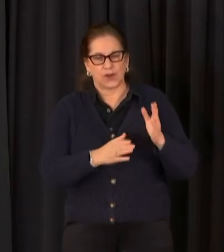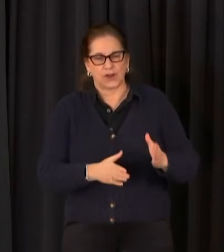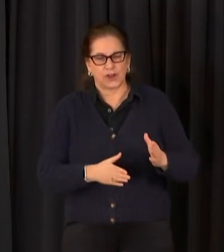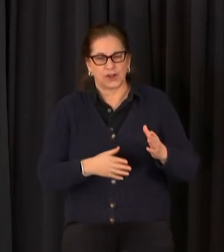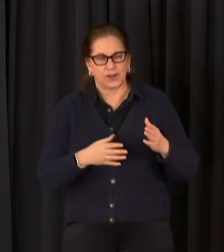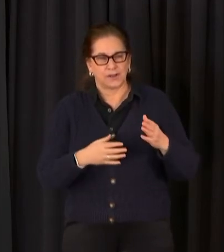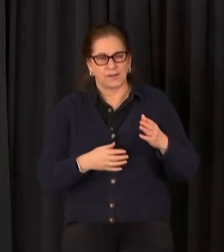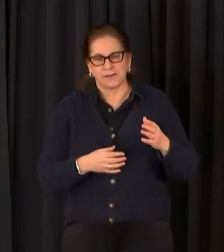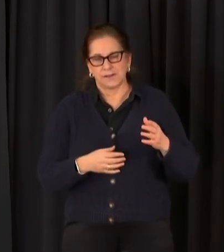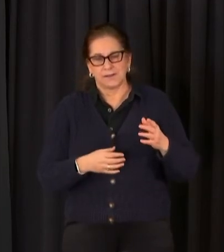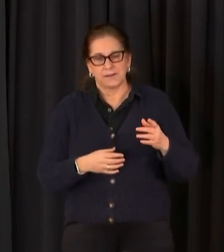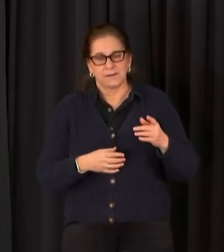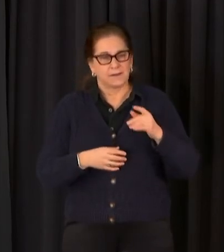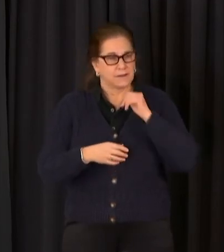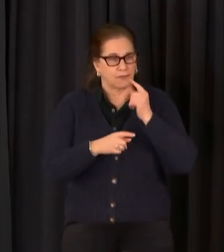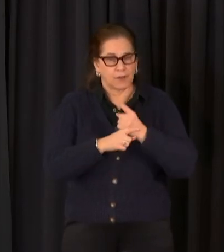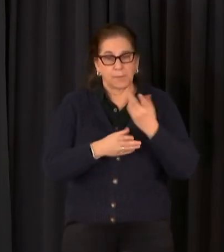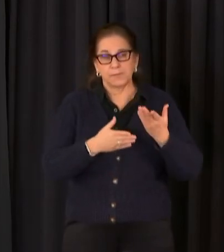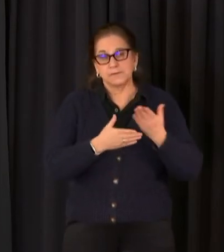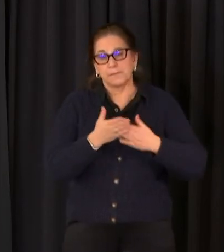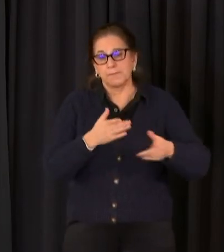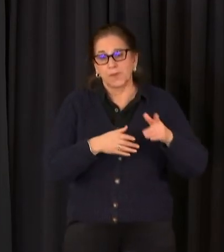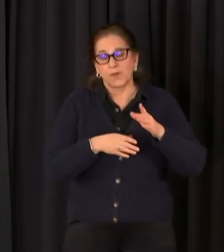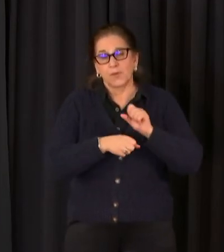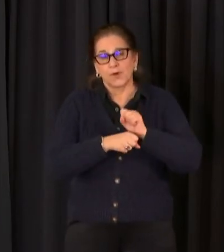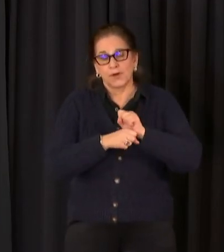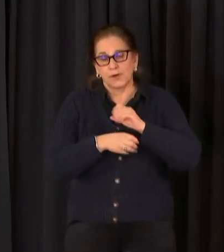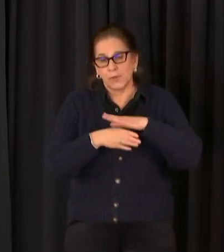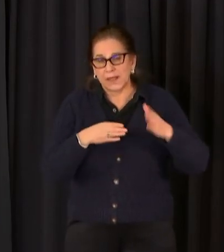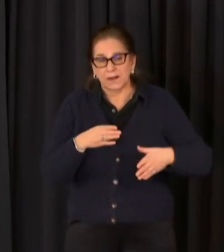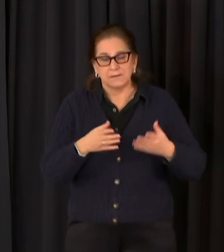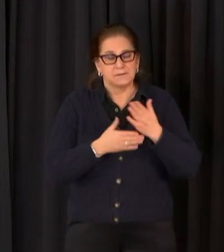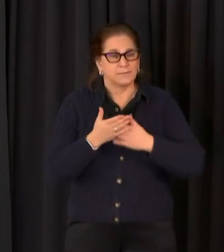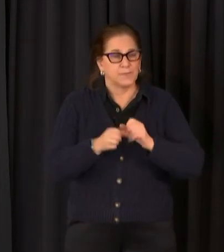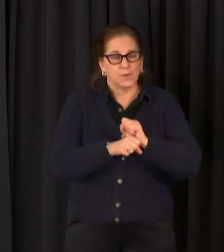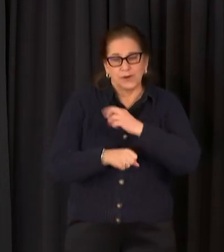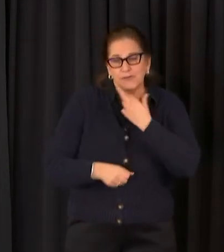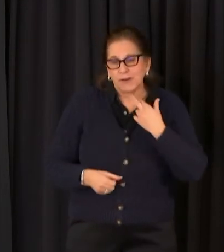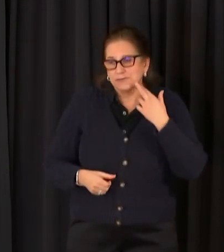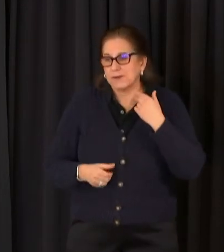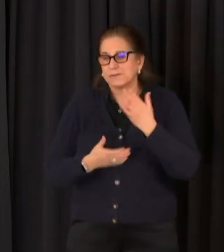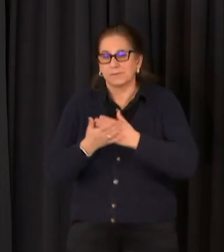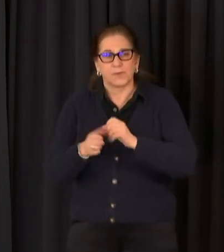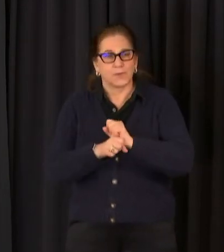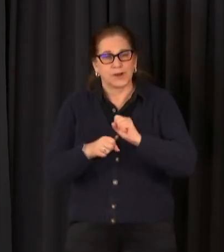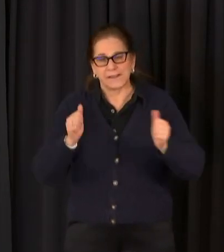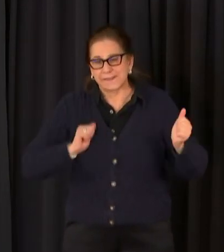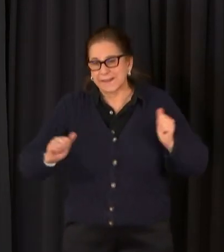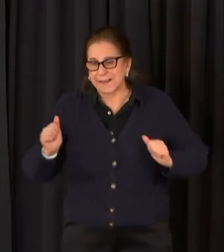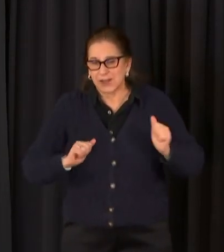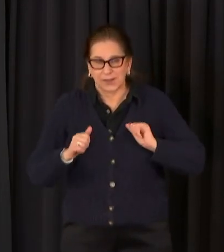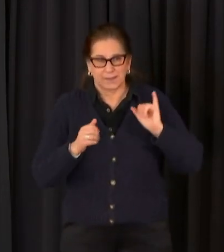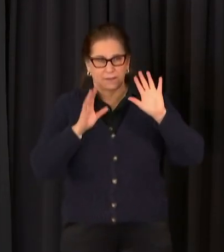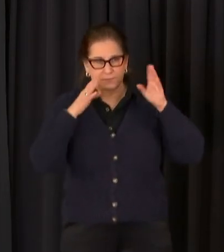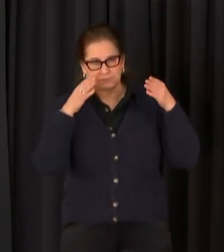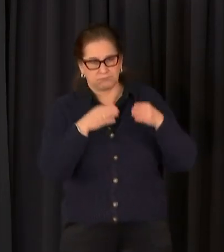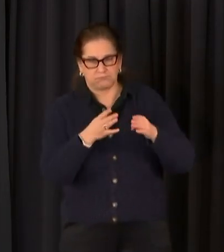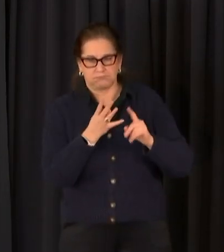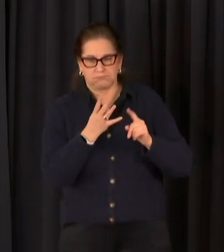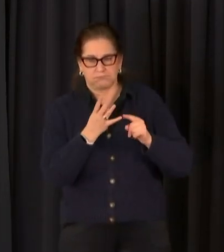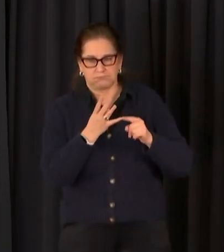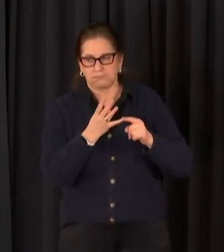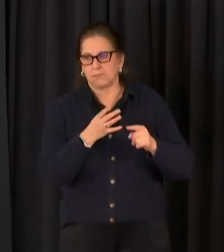job, but maybe on the weekends they may have worked at a restaurant or at a theater, this program is geared towards them.